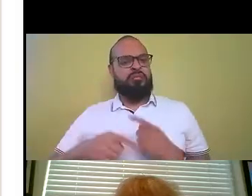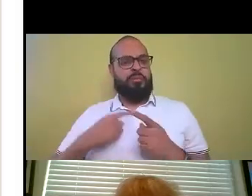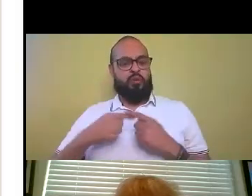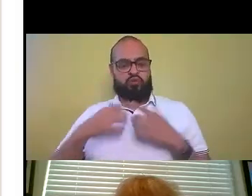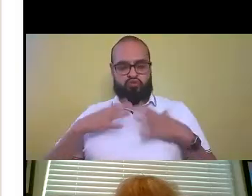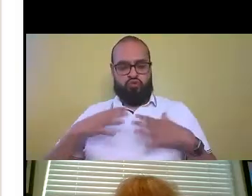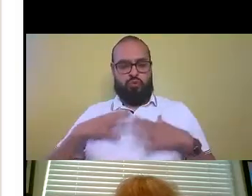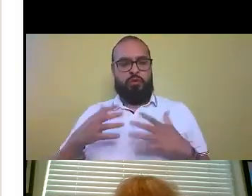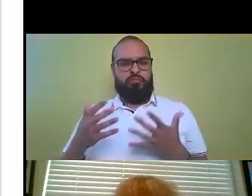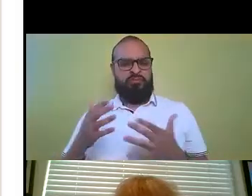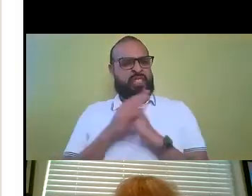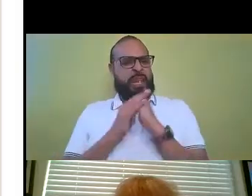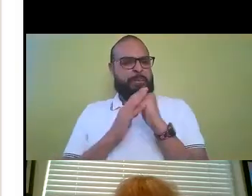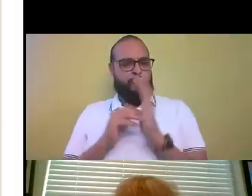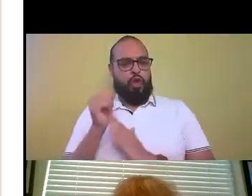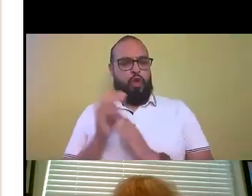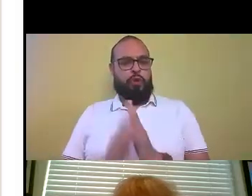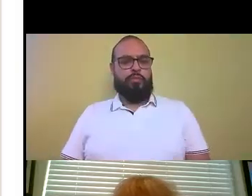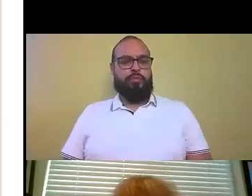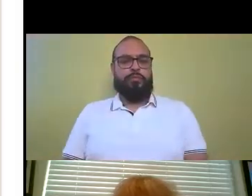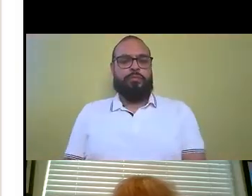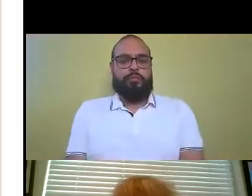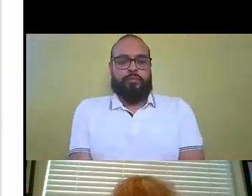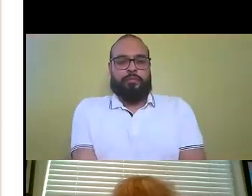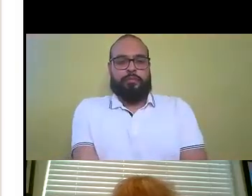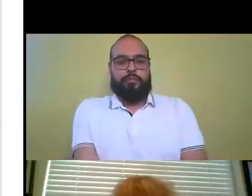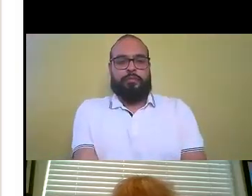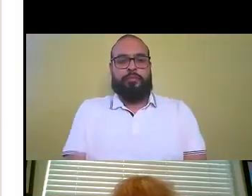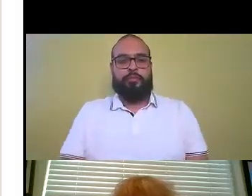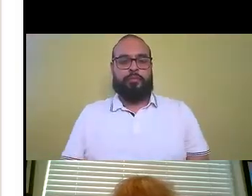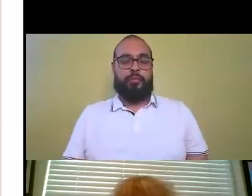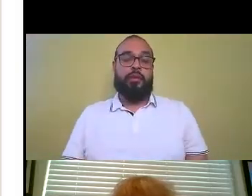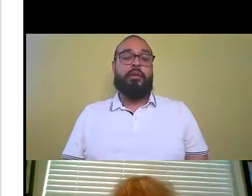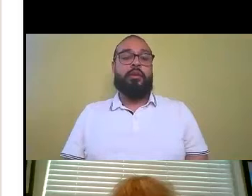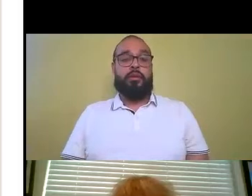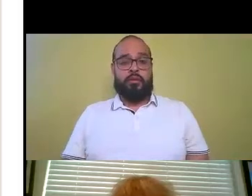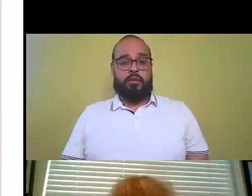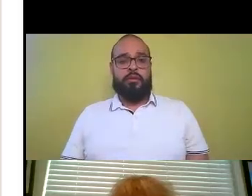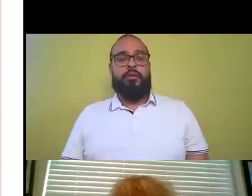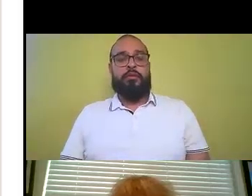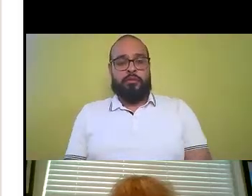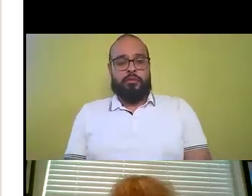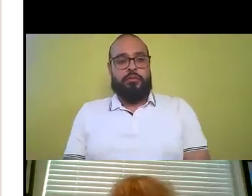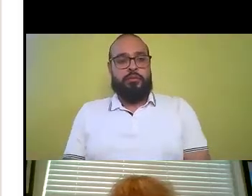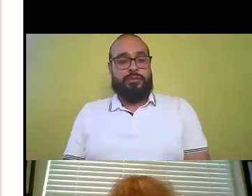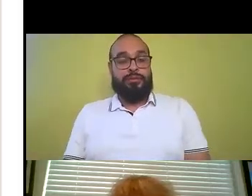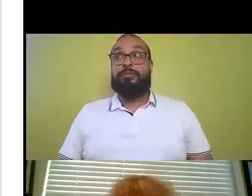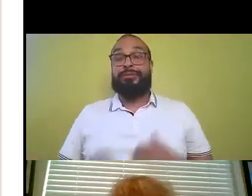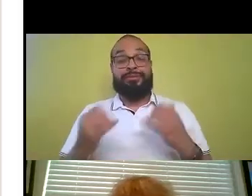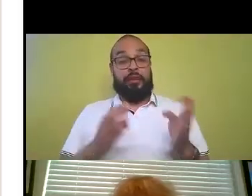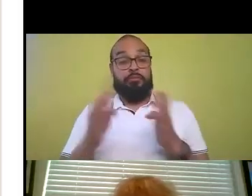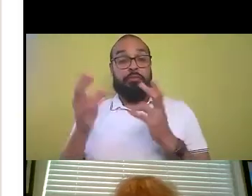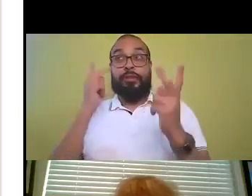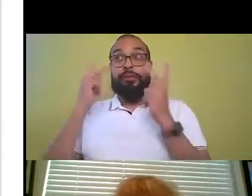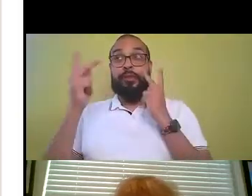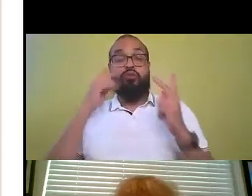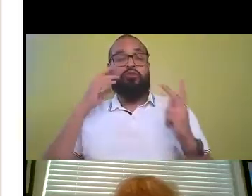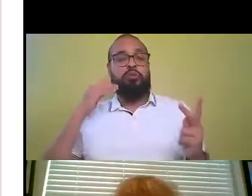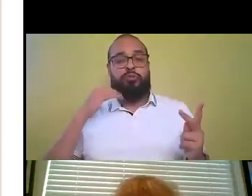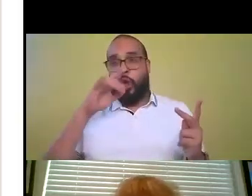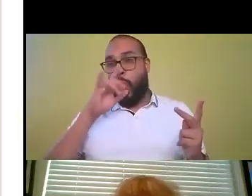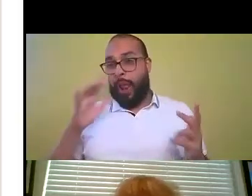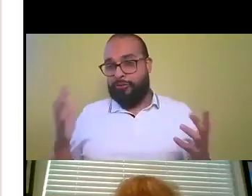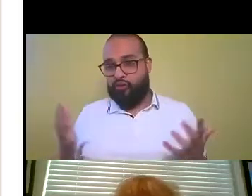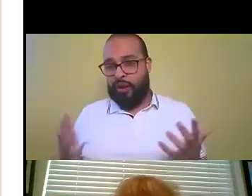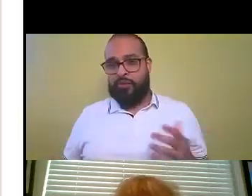thinking again about what is the child going to be experiencing in terms of the visual experience. So a lot of it